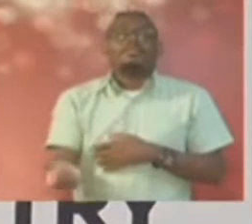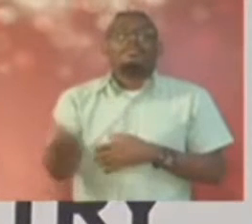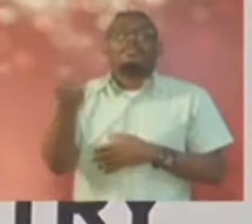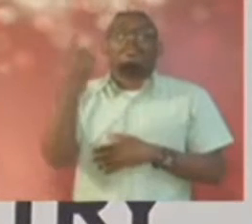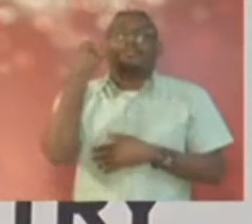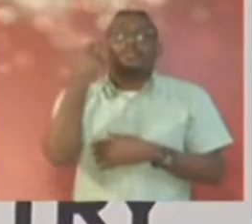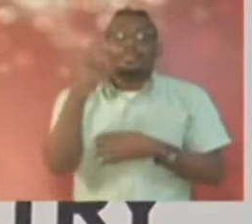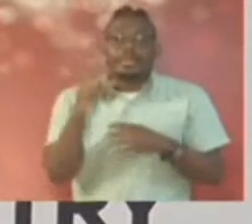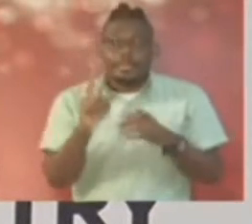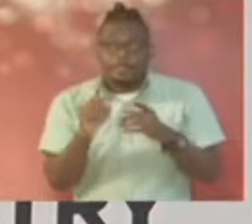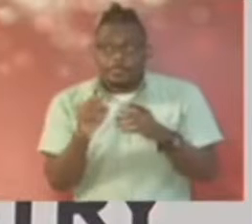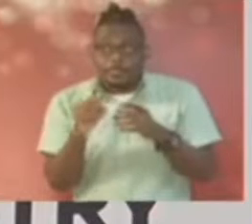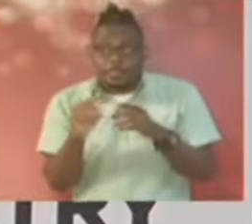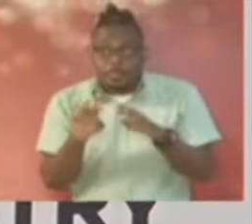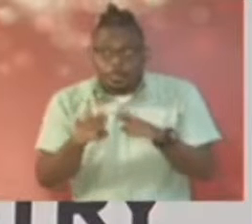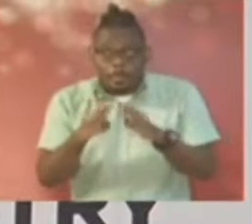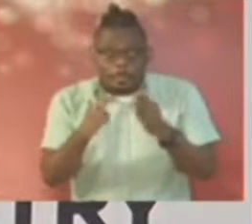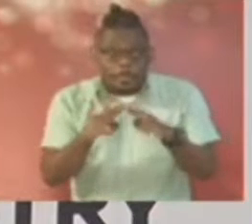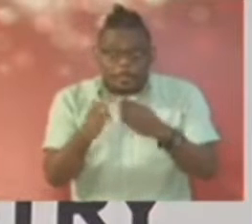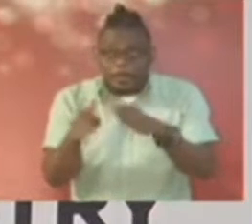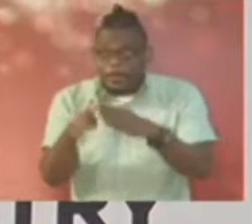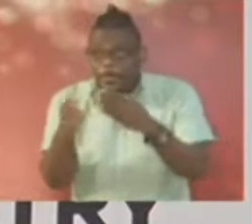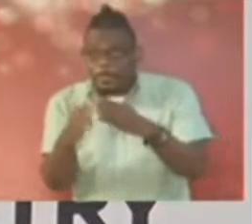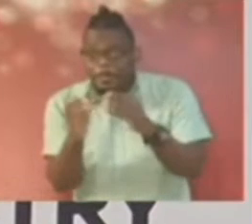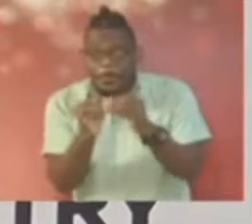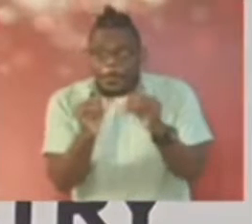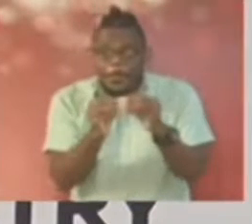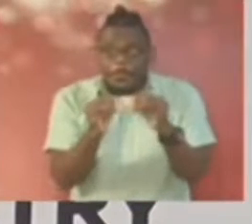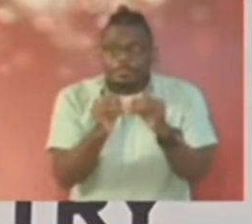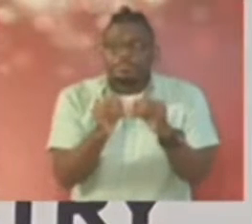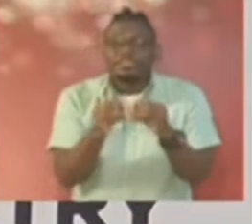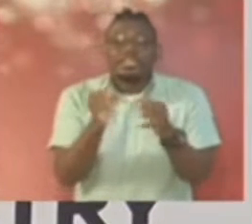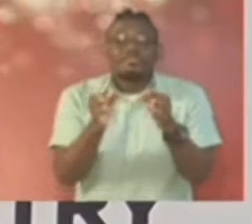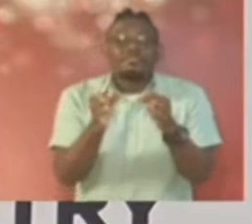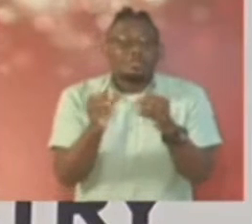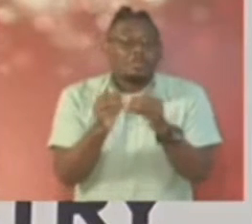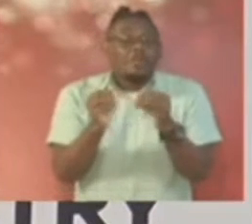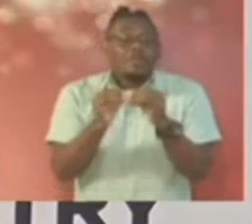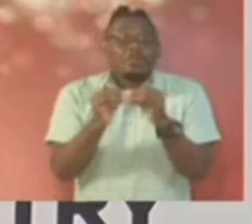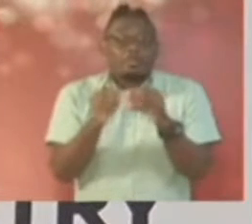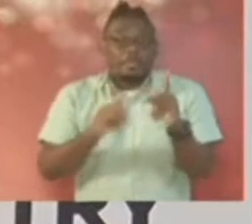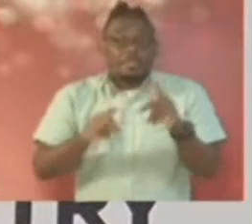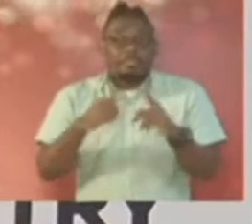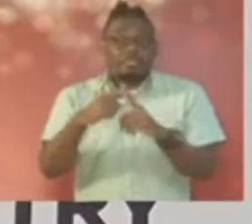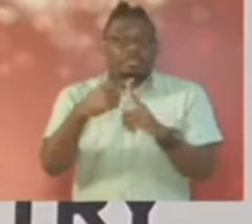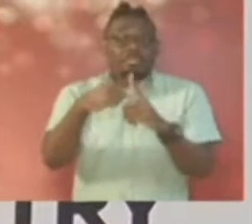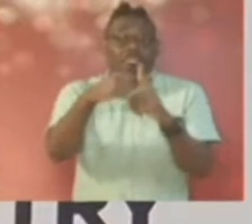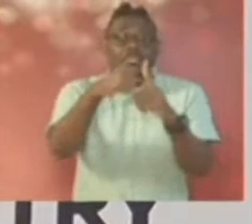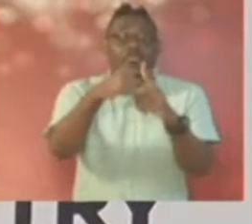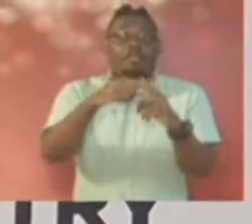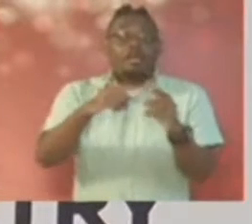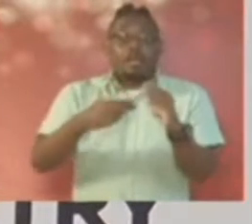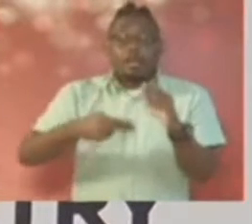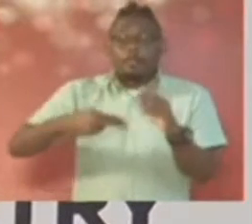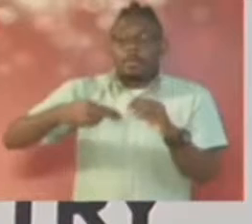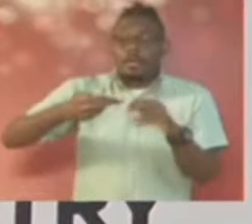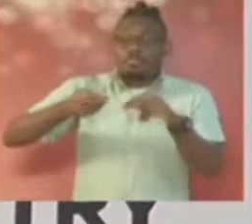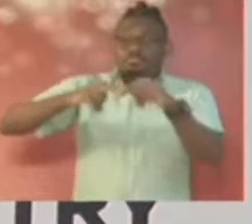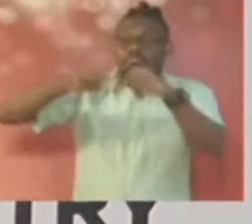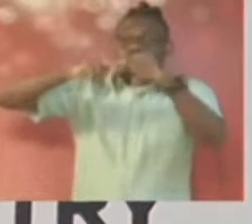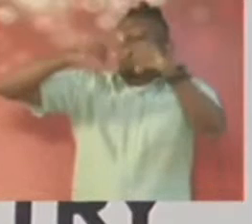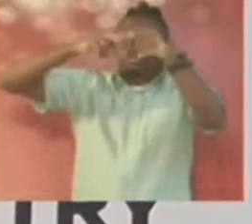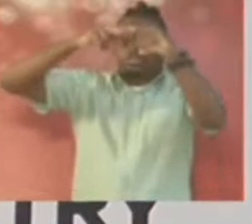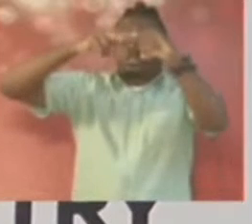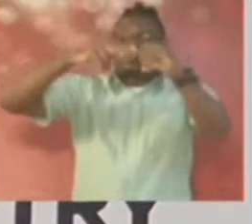effect in terms of the way you would expect a spike. All right. We are hoping that with, of course, adherence to the guidelines, that spike